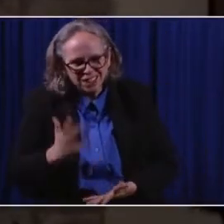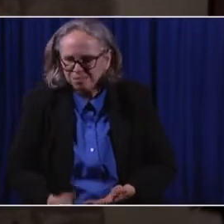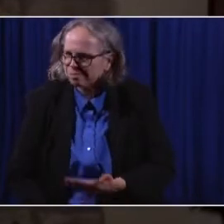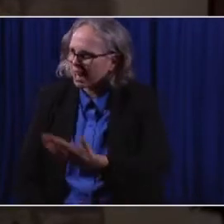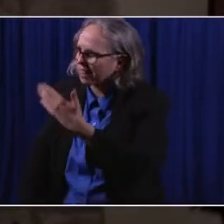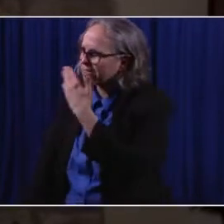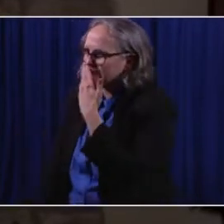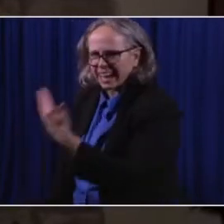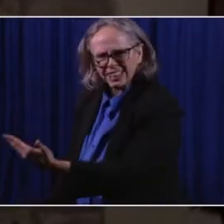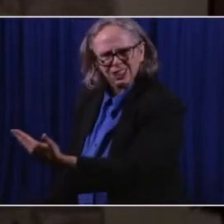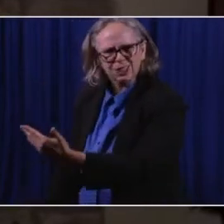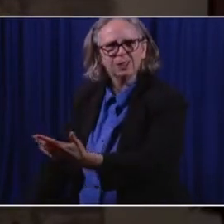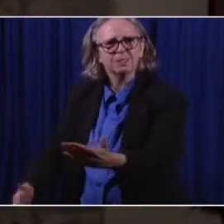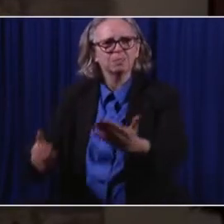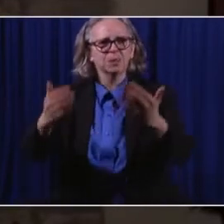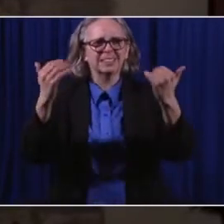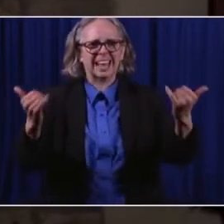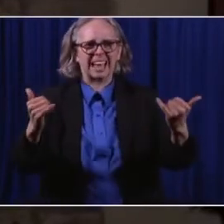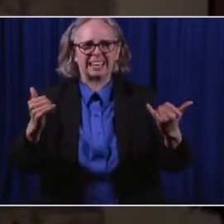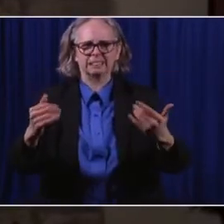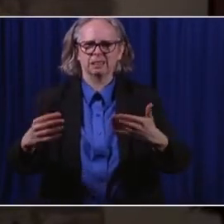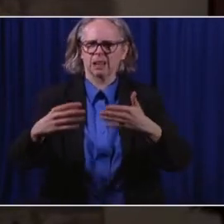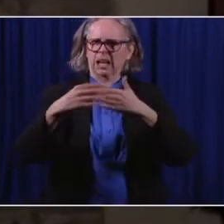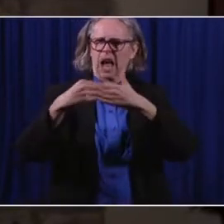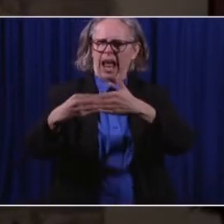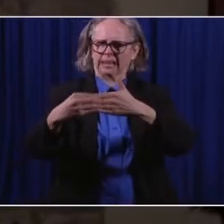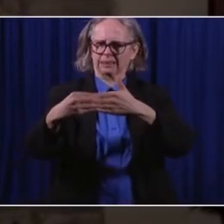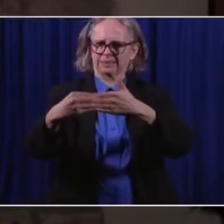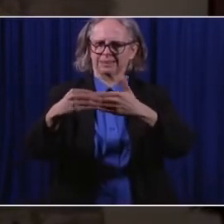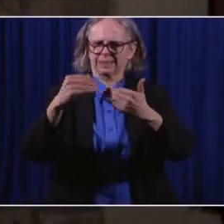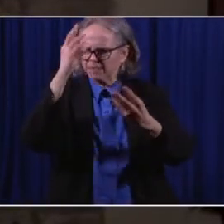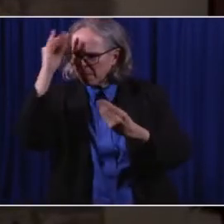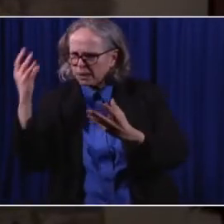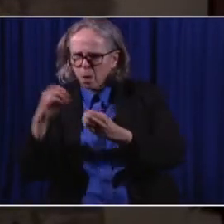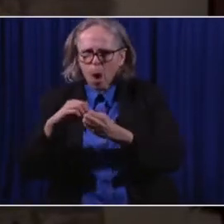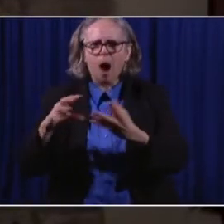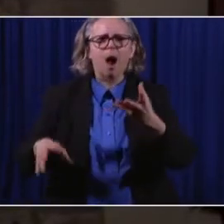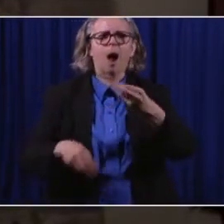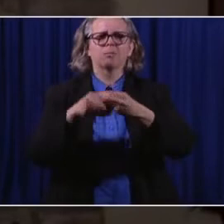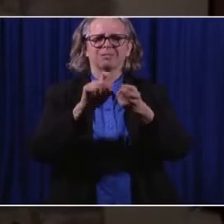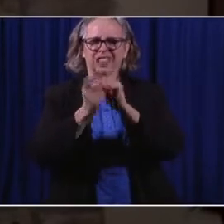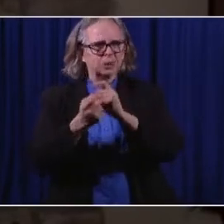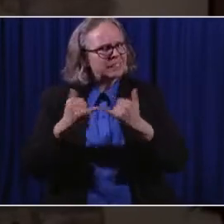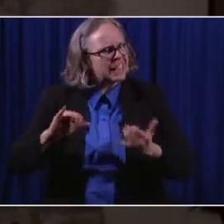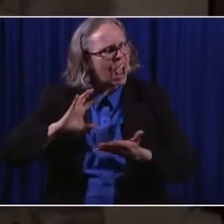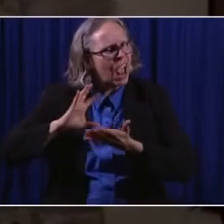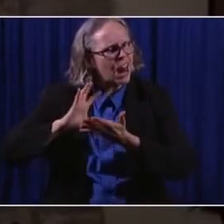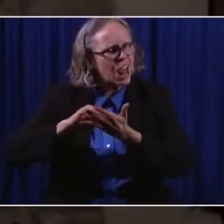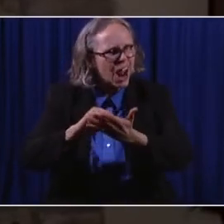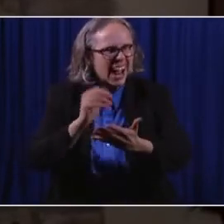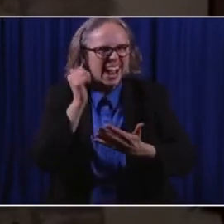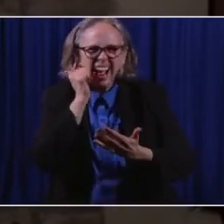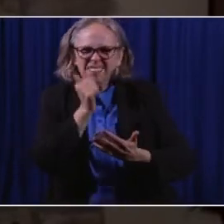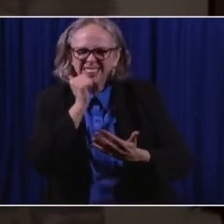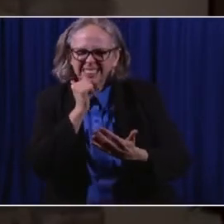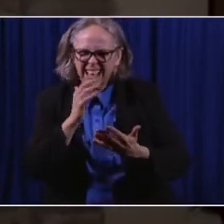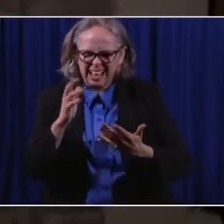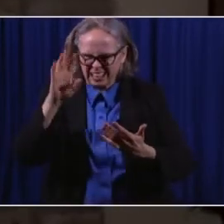As Doctor said, we continue to learn more. And I know that there's been a great deal